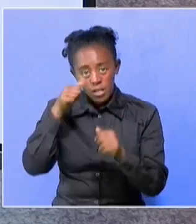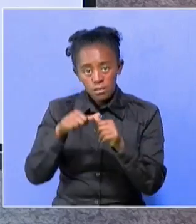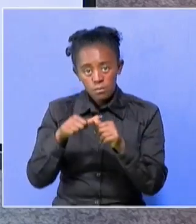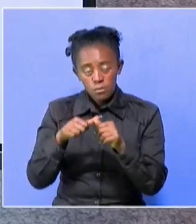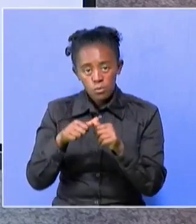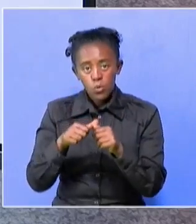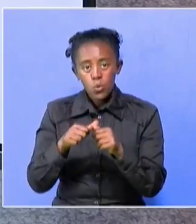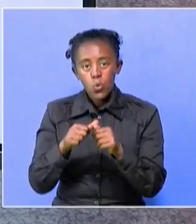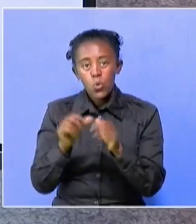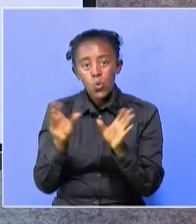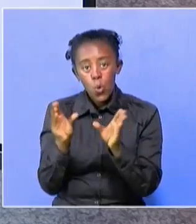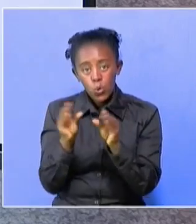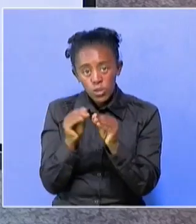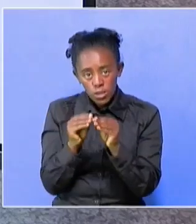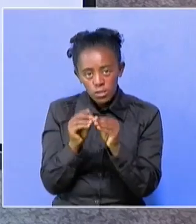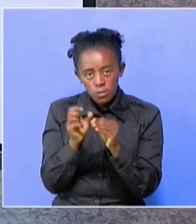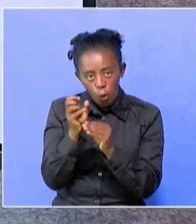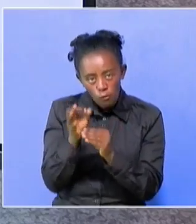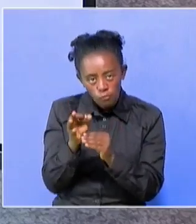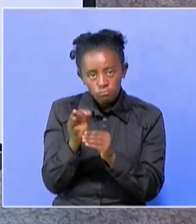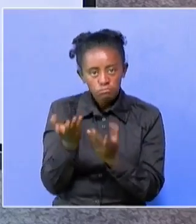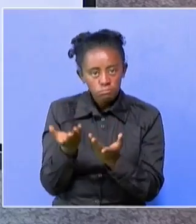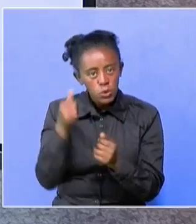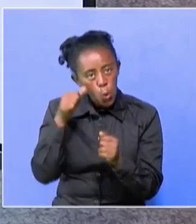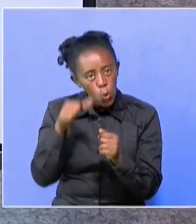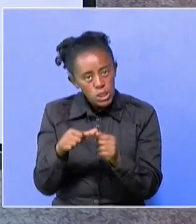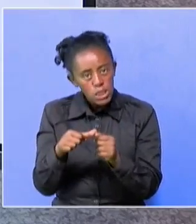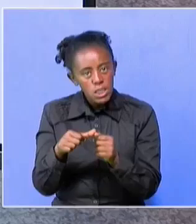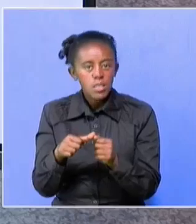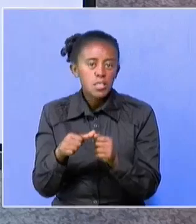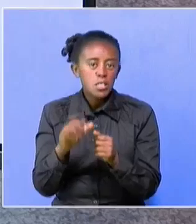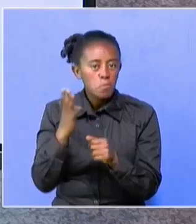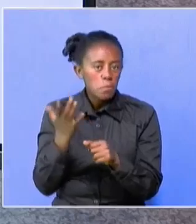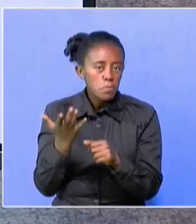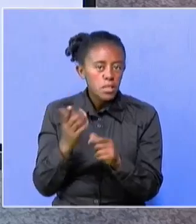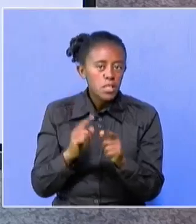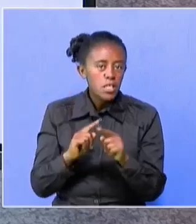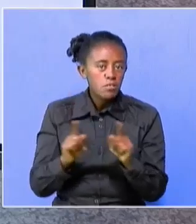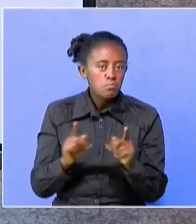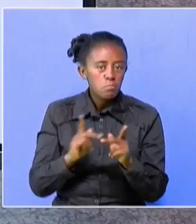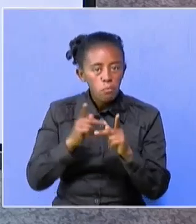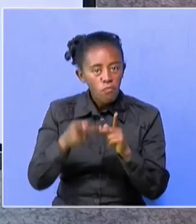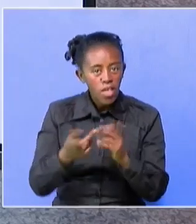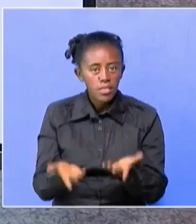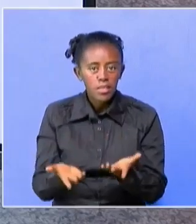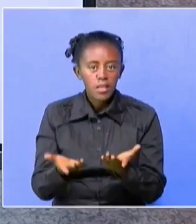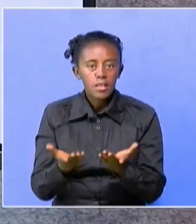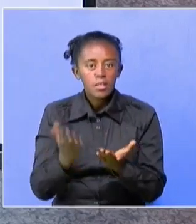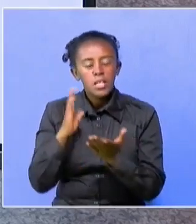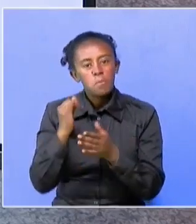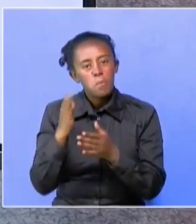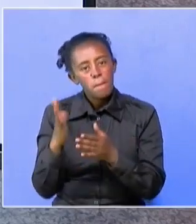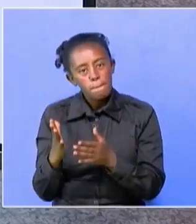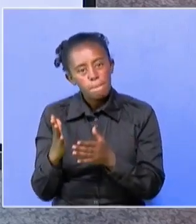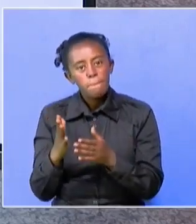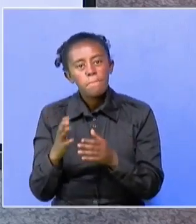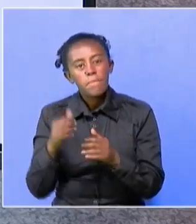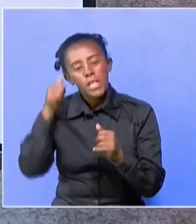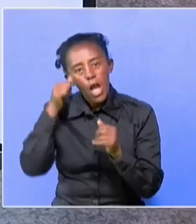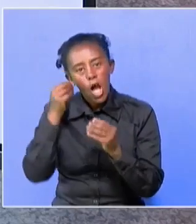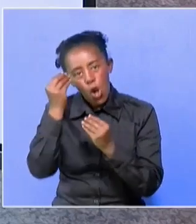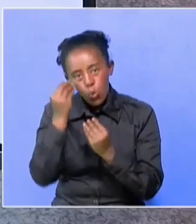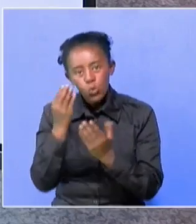consisted of, it may be notice, it may be a special event, it may be